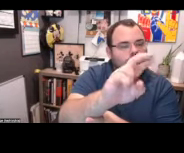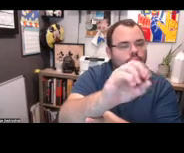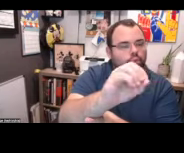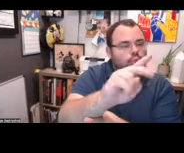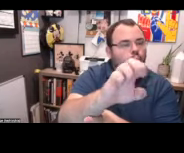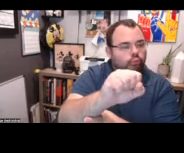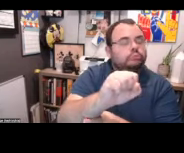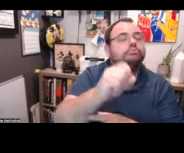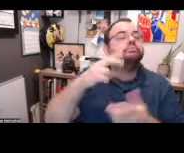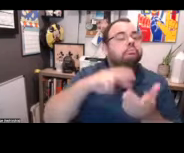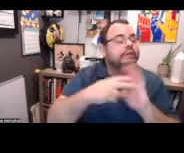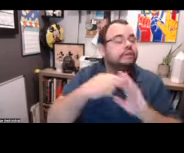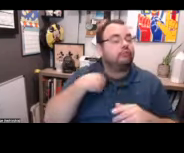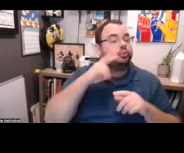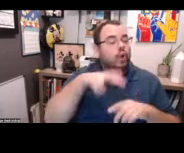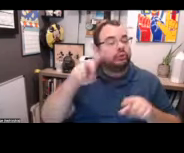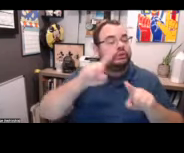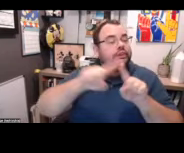electrical